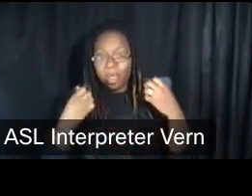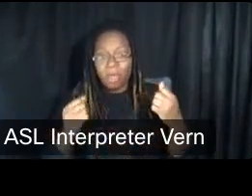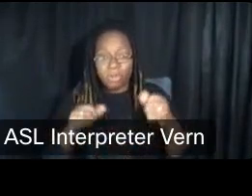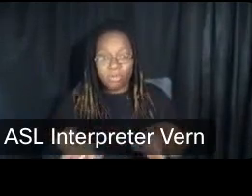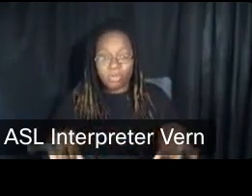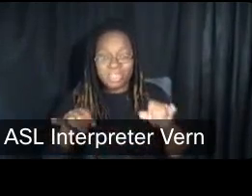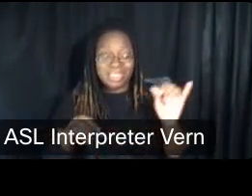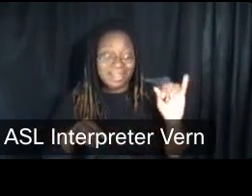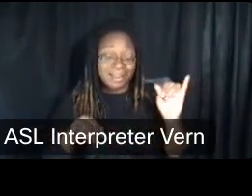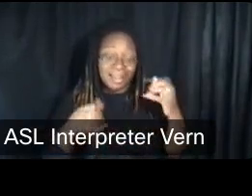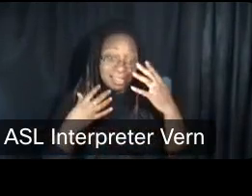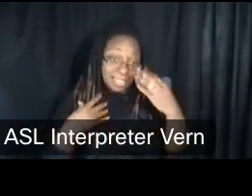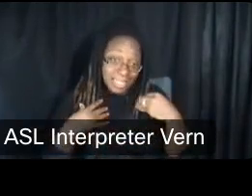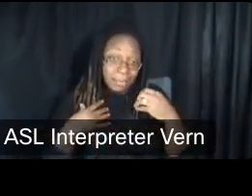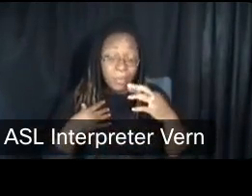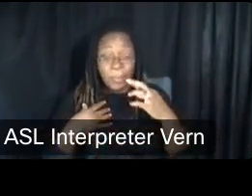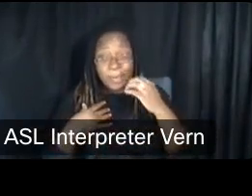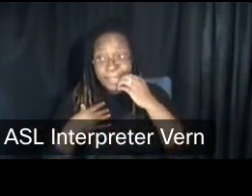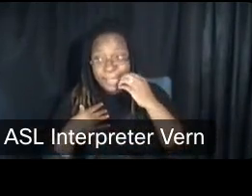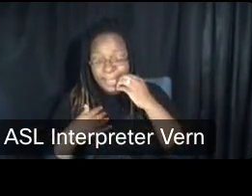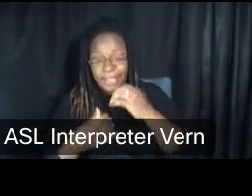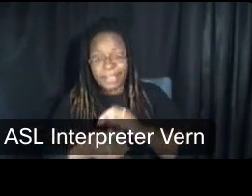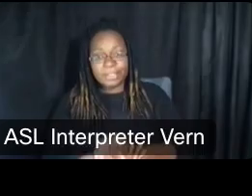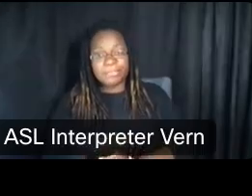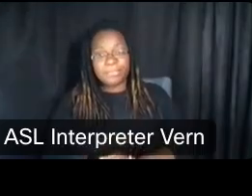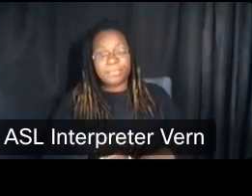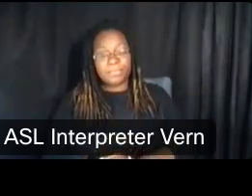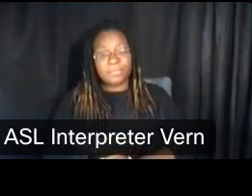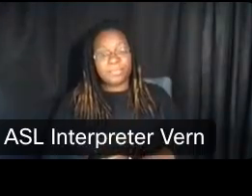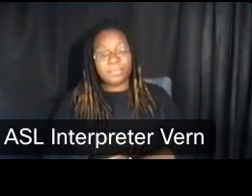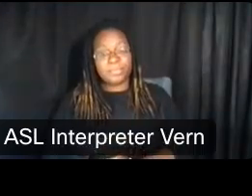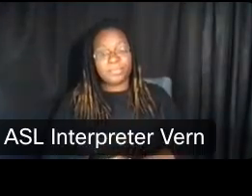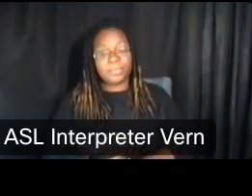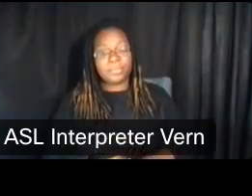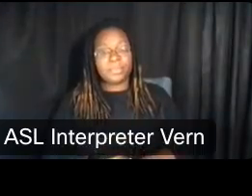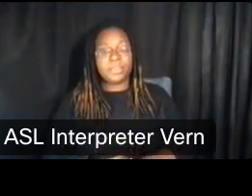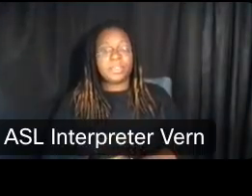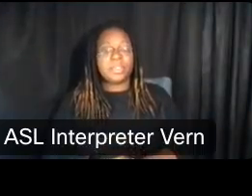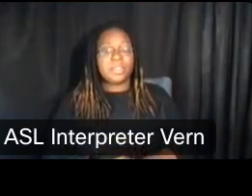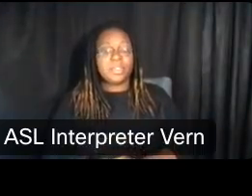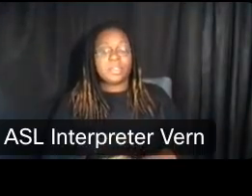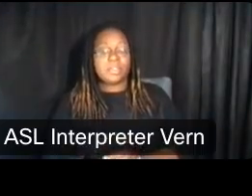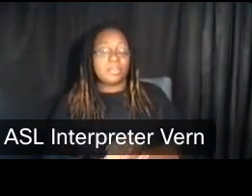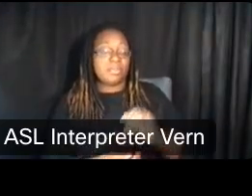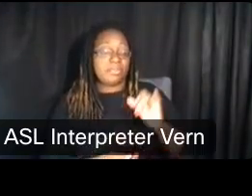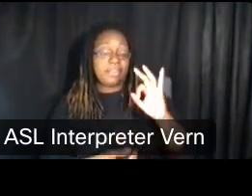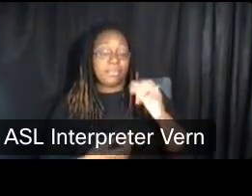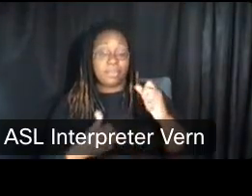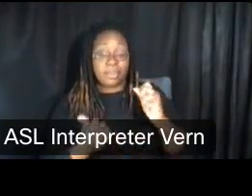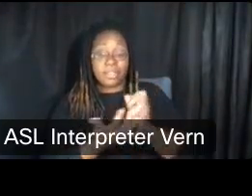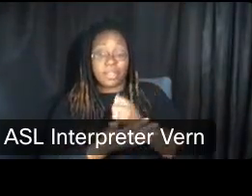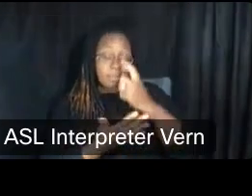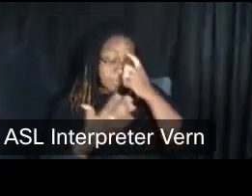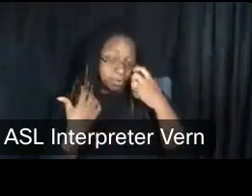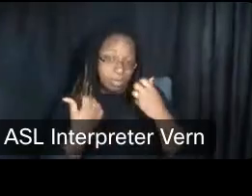like sleep or eating, right? Discouraging them from getting any kind of mental health support, things like